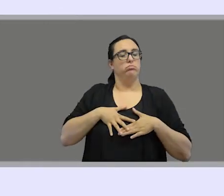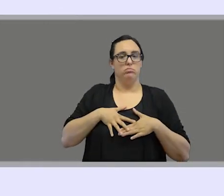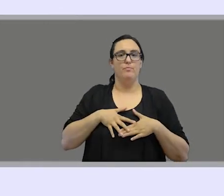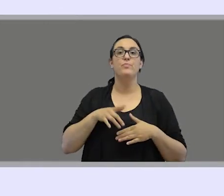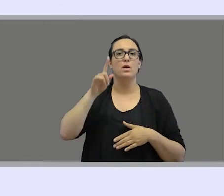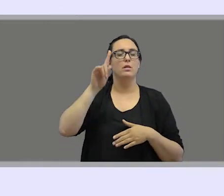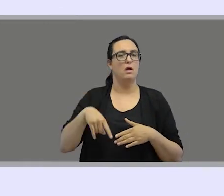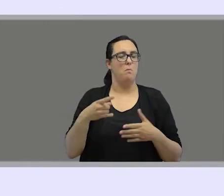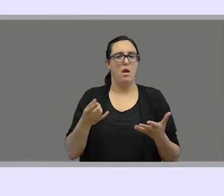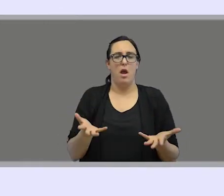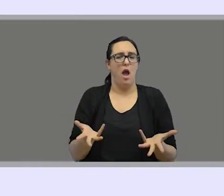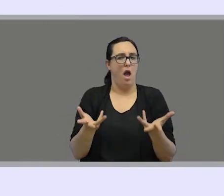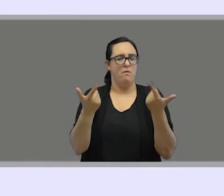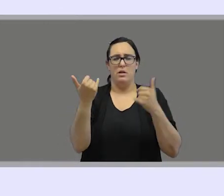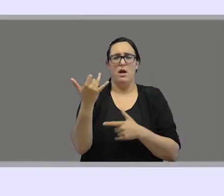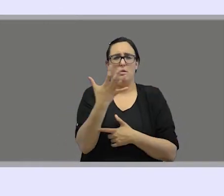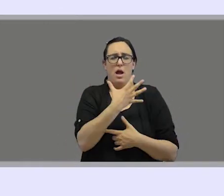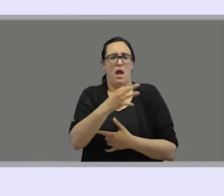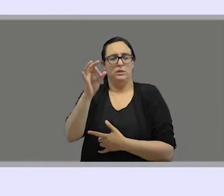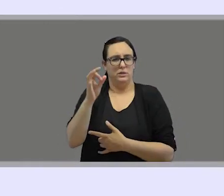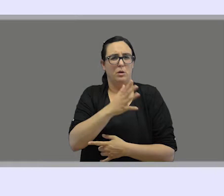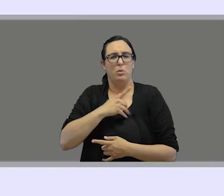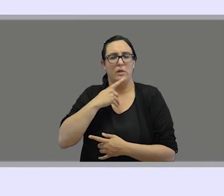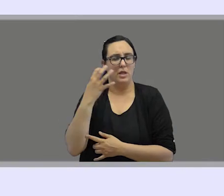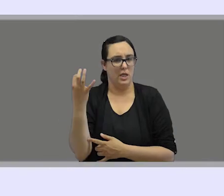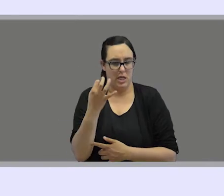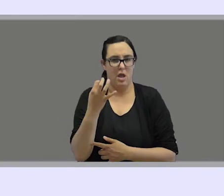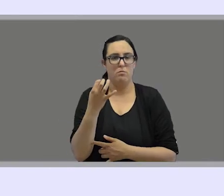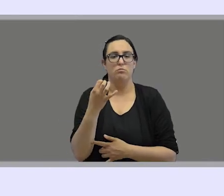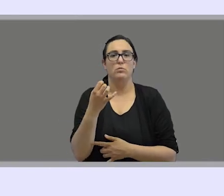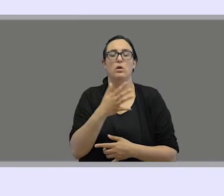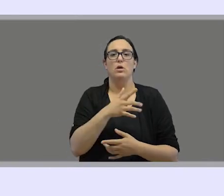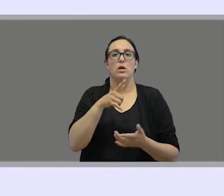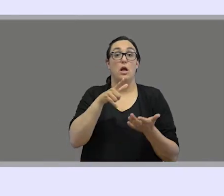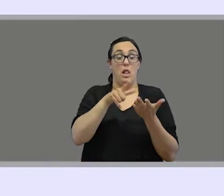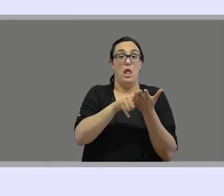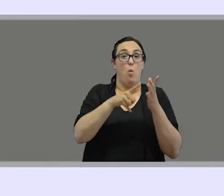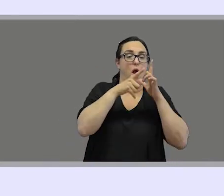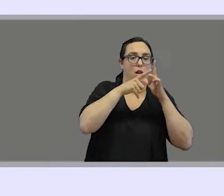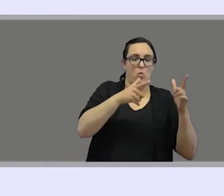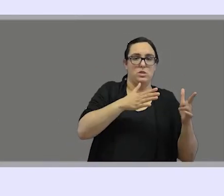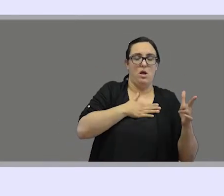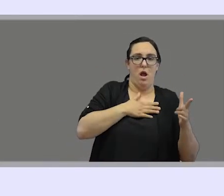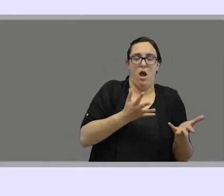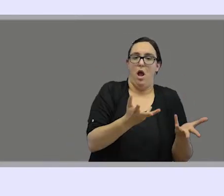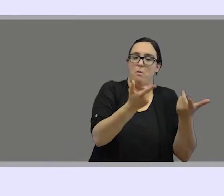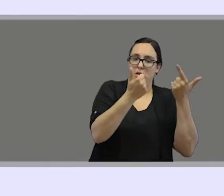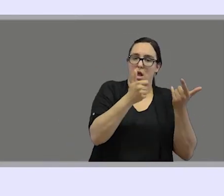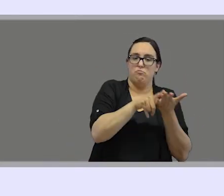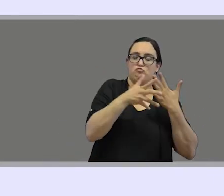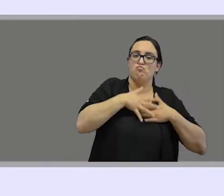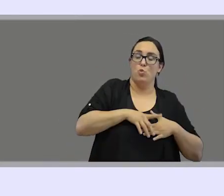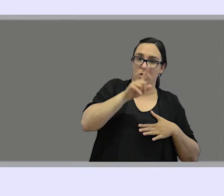Highly skilled interpreters mean they have to be highly skilled not only in their linguistic abilities,